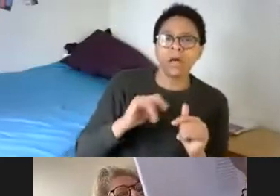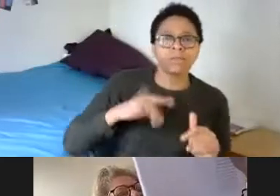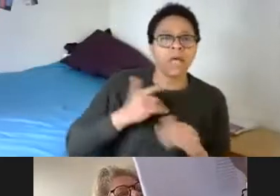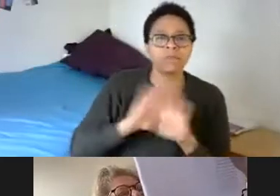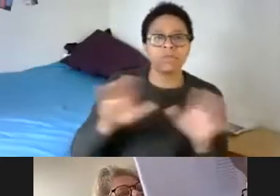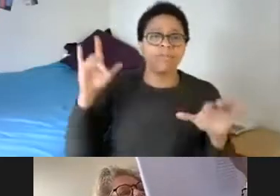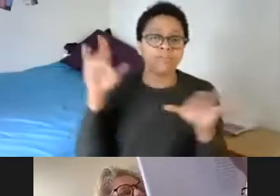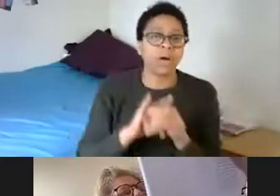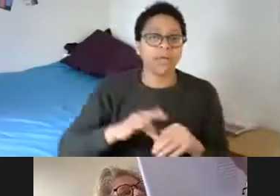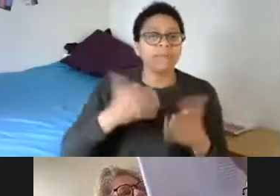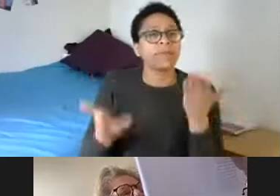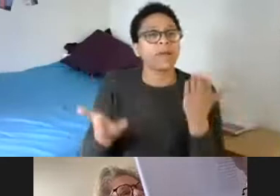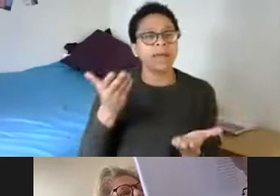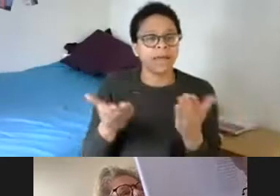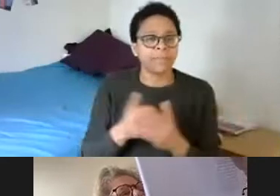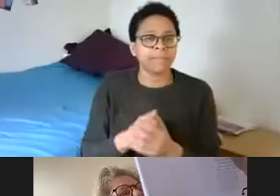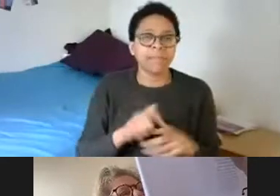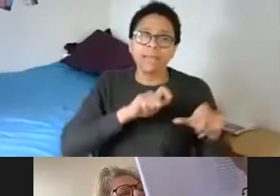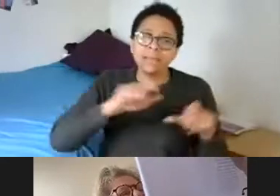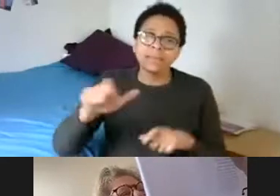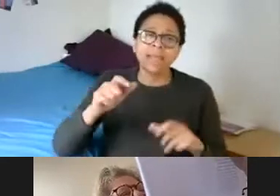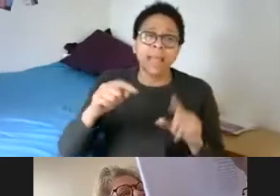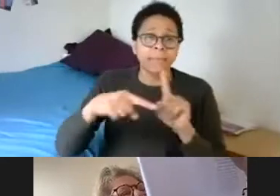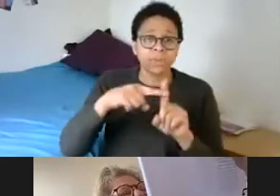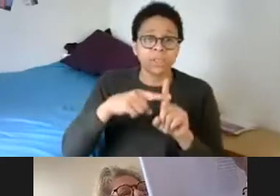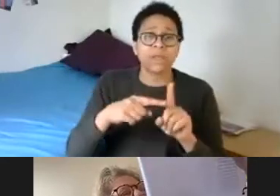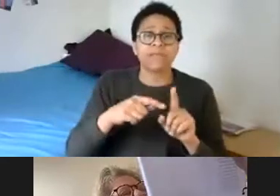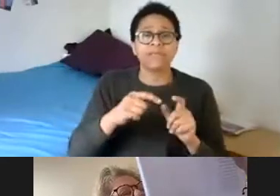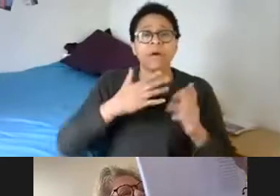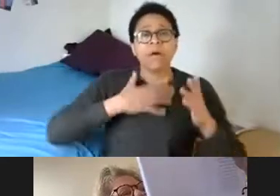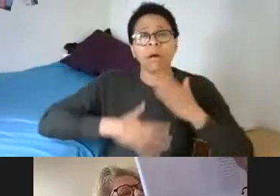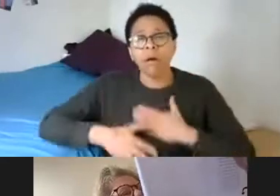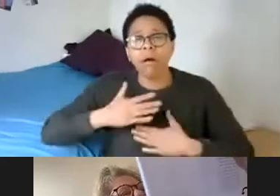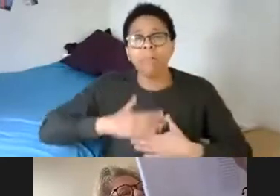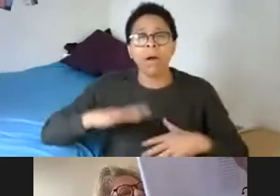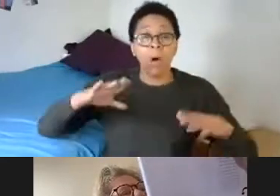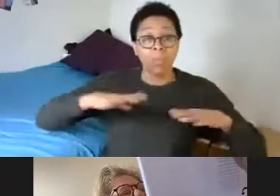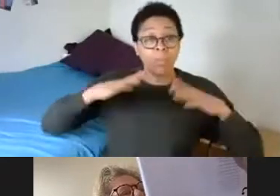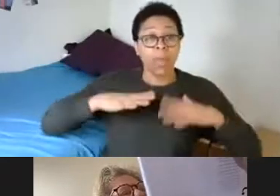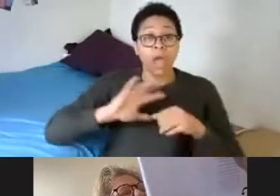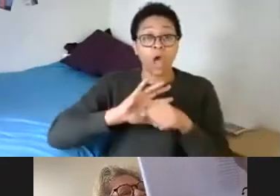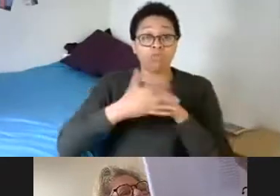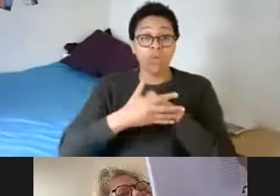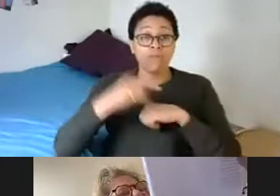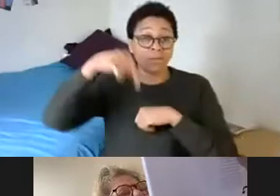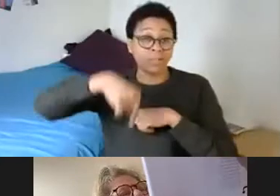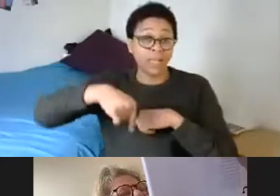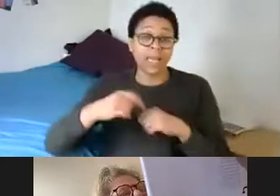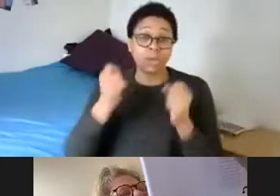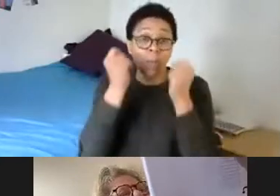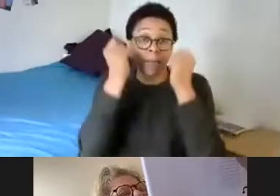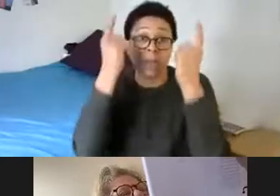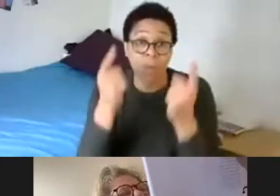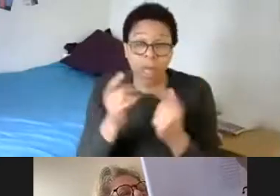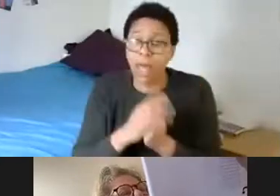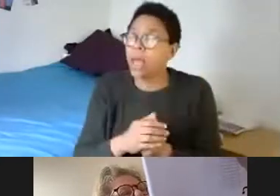my French. Stay positive, calm and prepare. Coronavirus is here, so beware. Hope for a